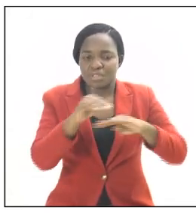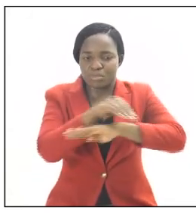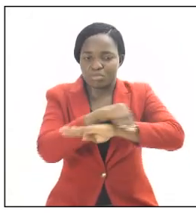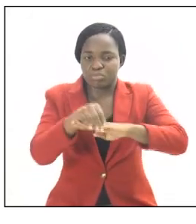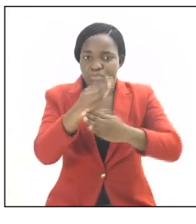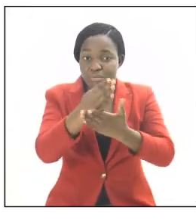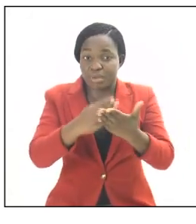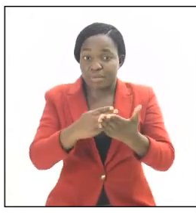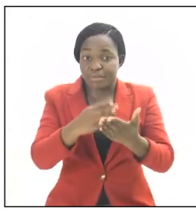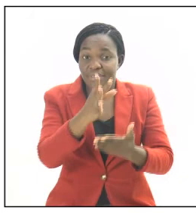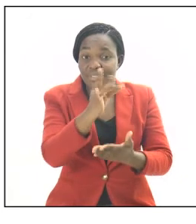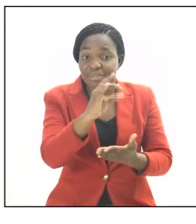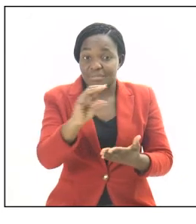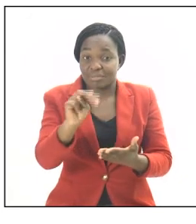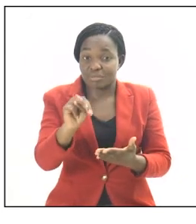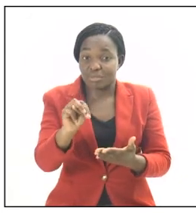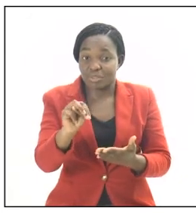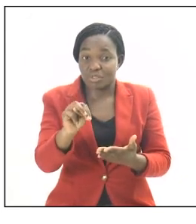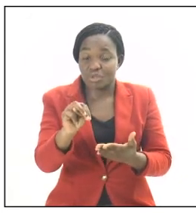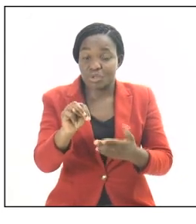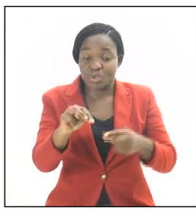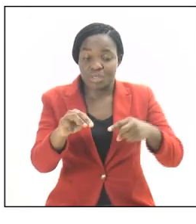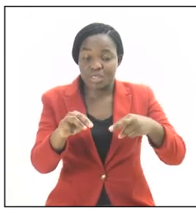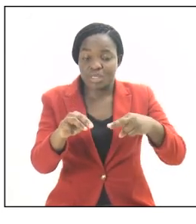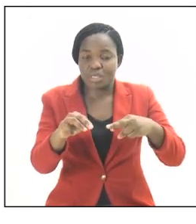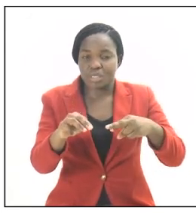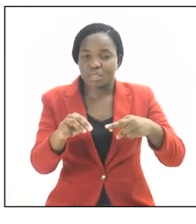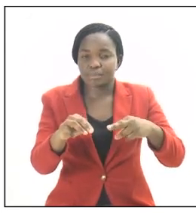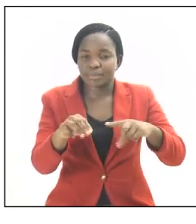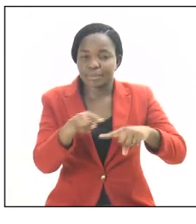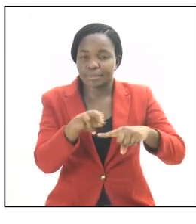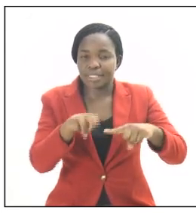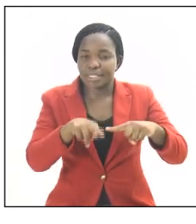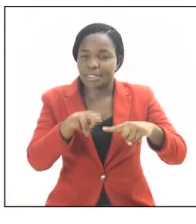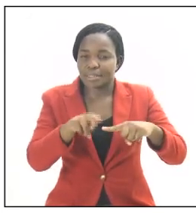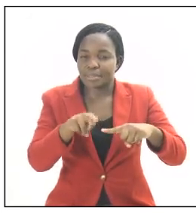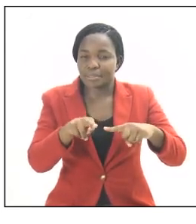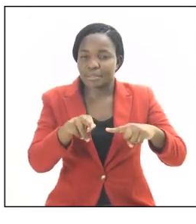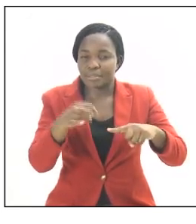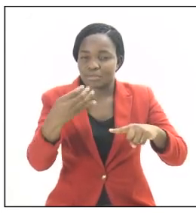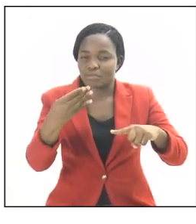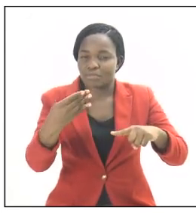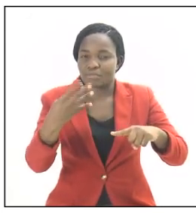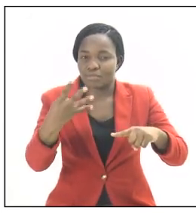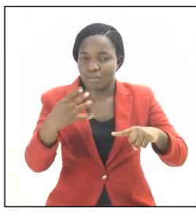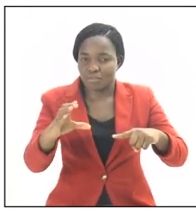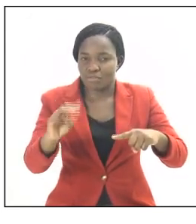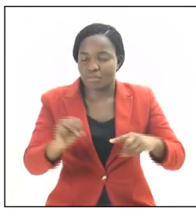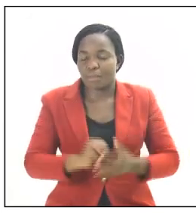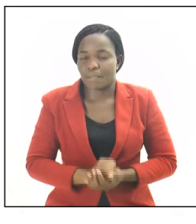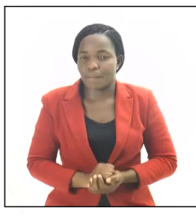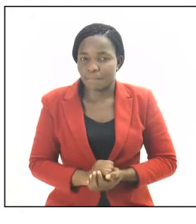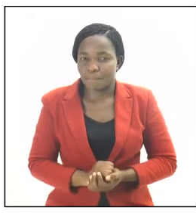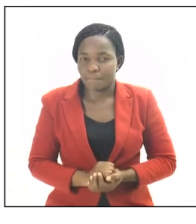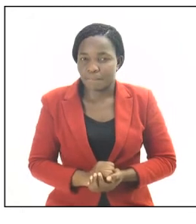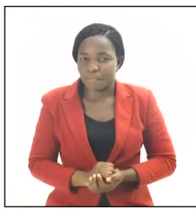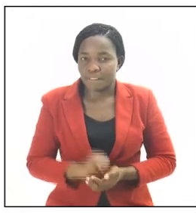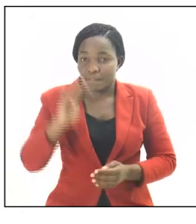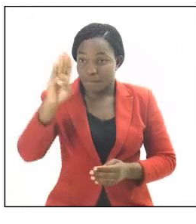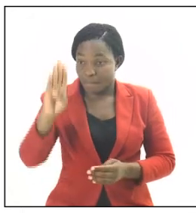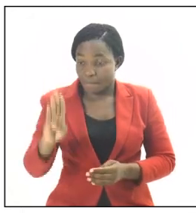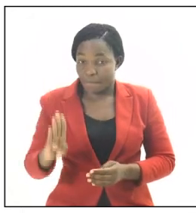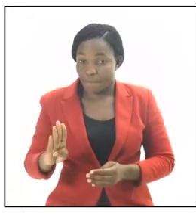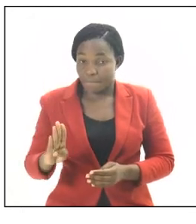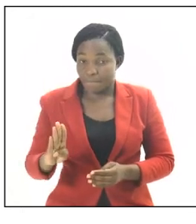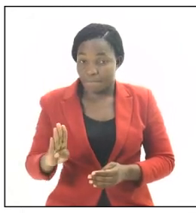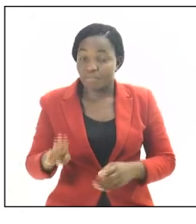centimeters, the radius will be 4 centimeters. And as you said, the breadth of the rectangle has the same